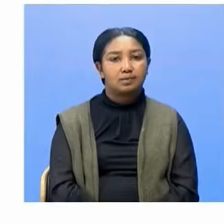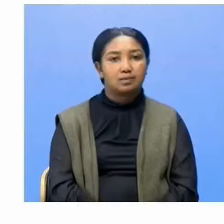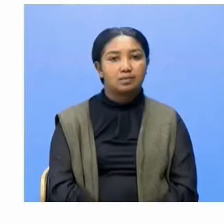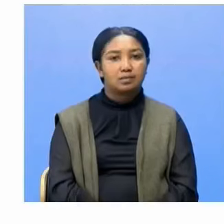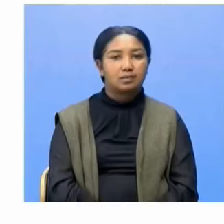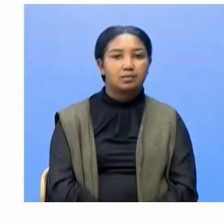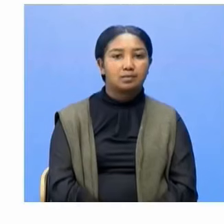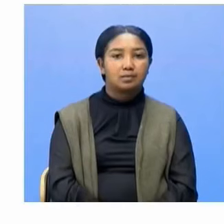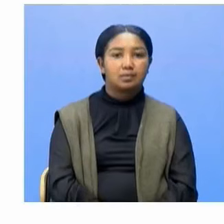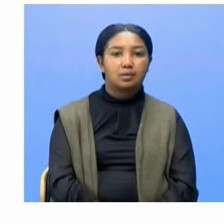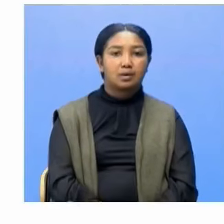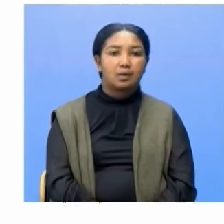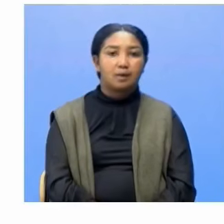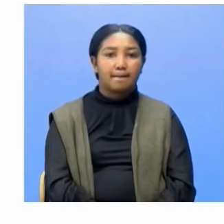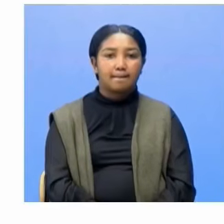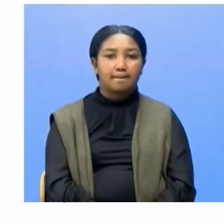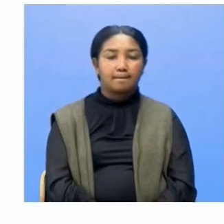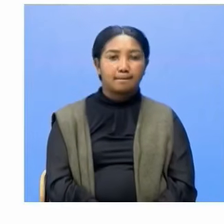till the present,